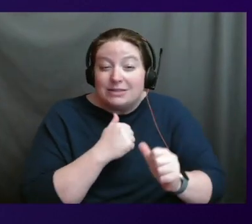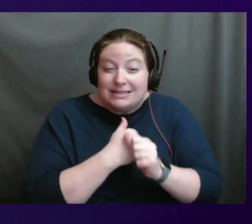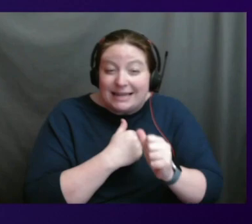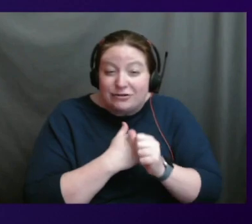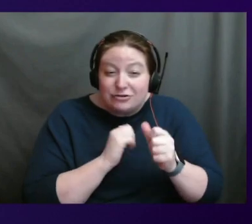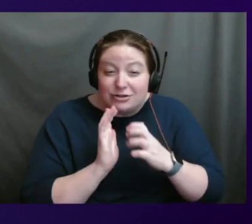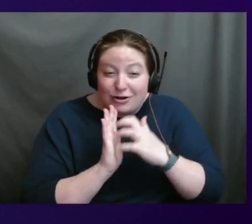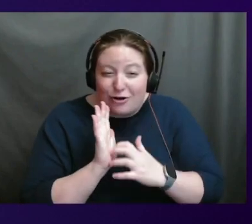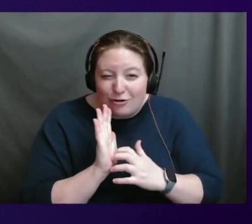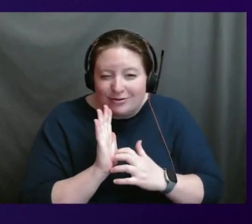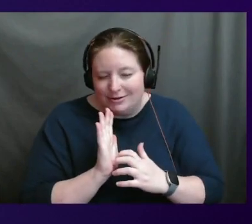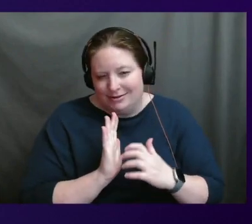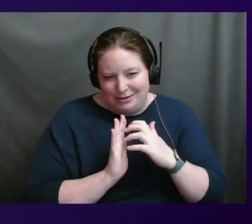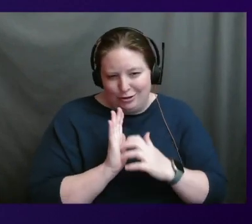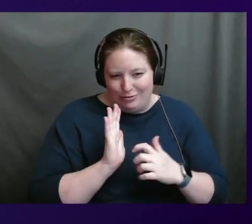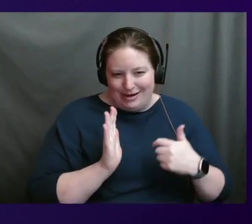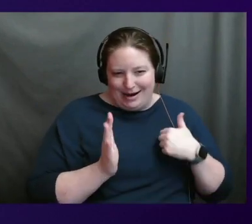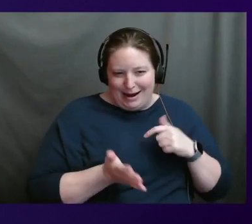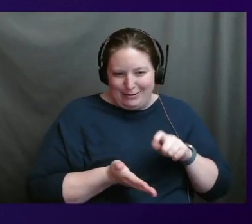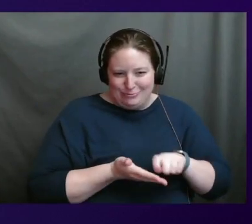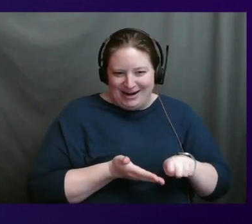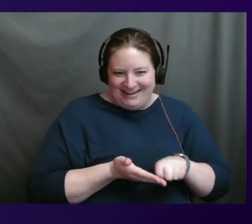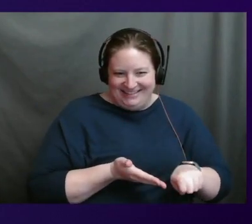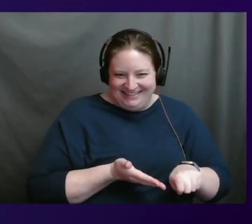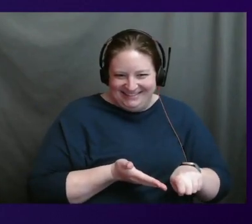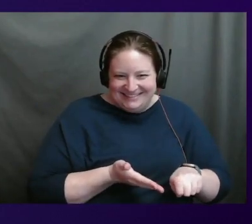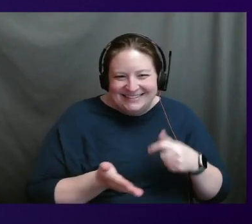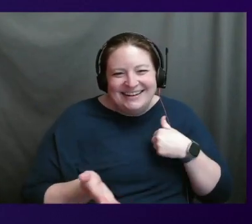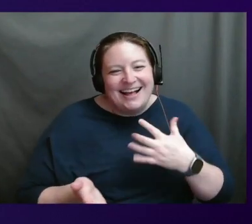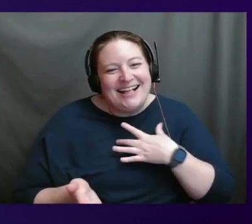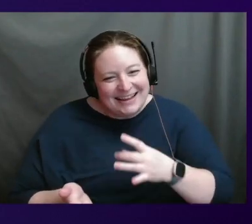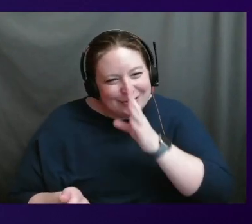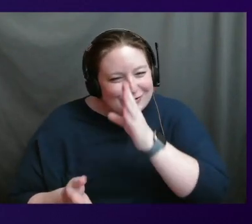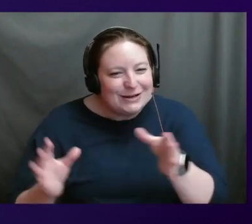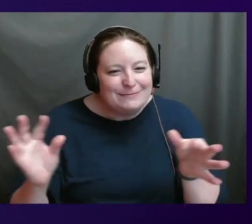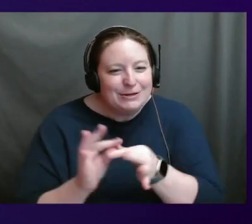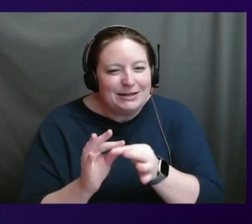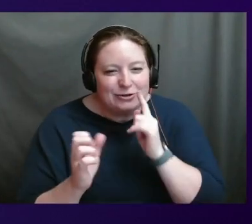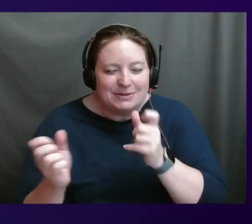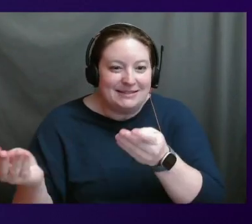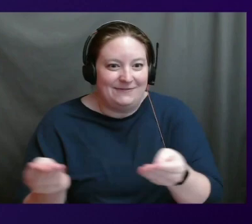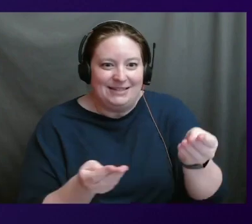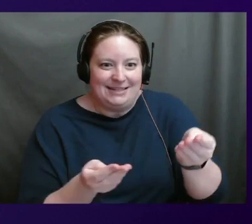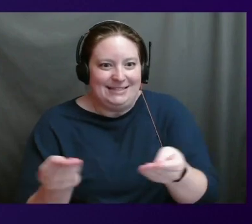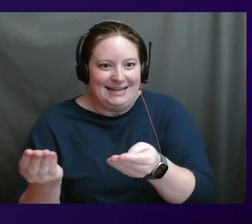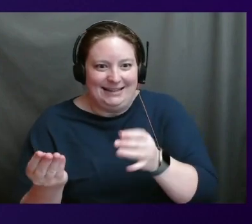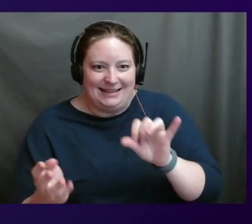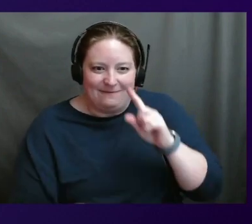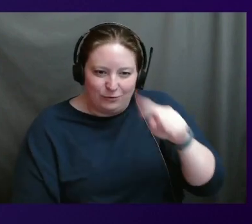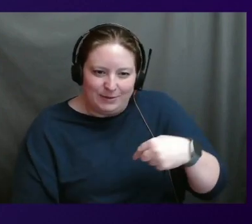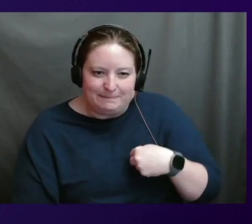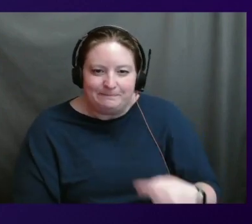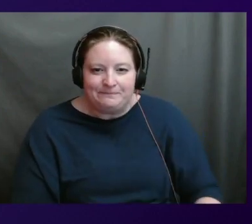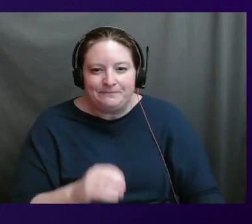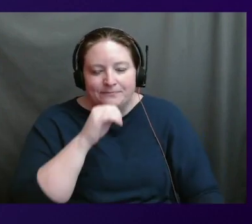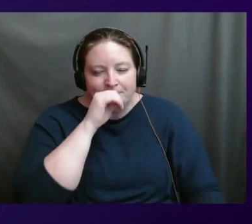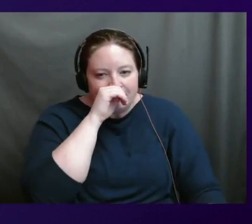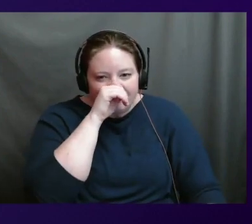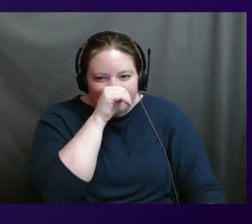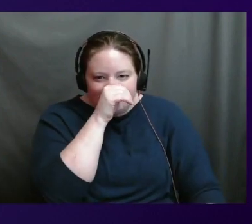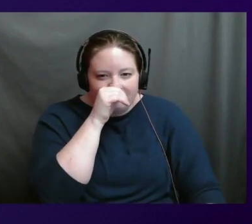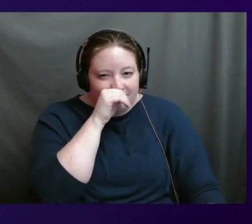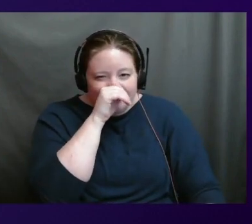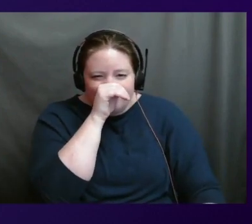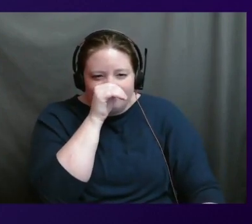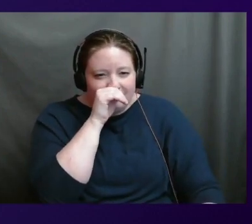I love direct integrations because they facilitate a lot of that for me. So looking at this sort of in a deeper lens,